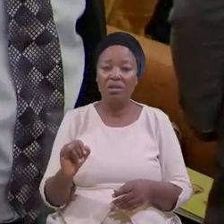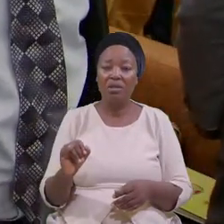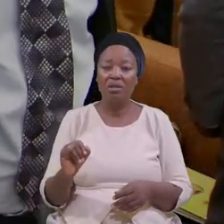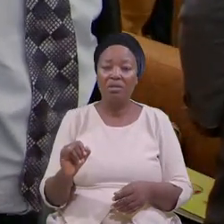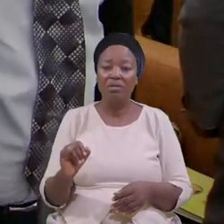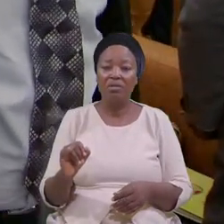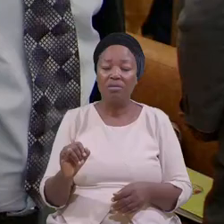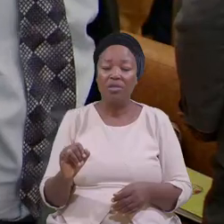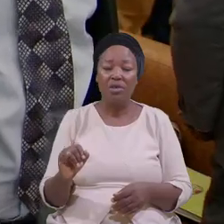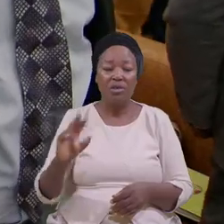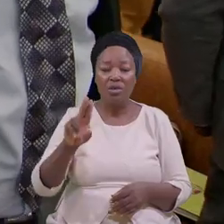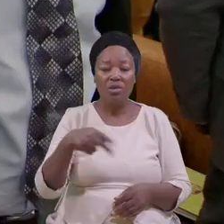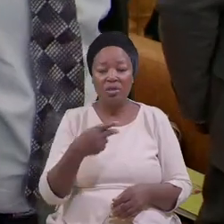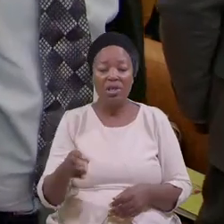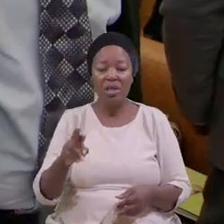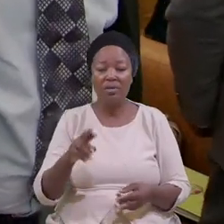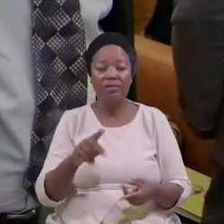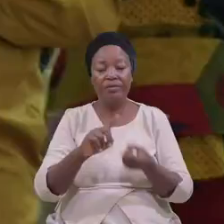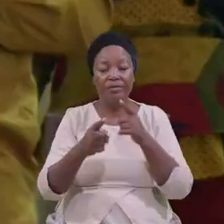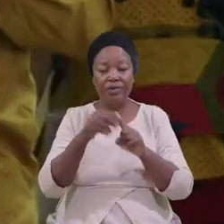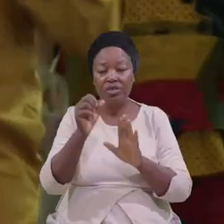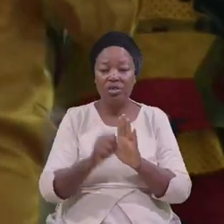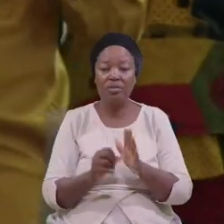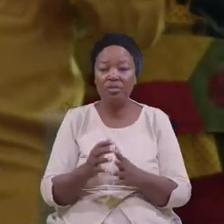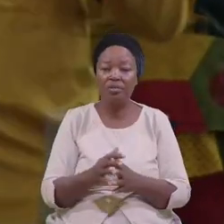worthless relationship.